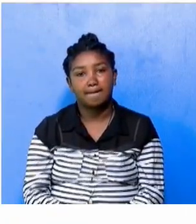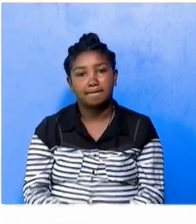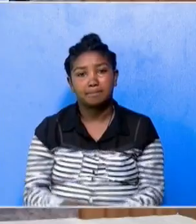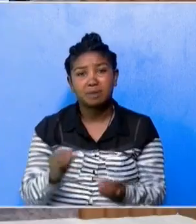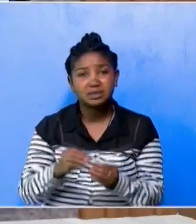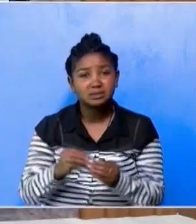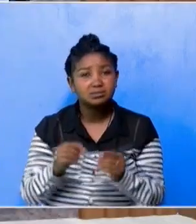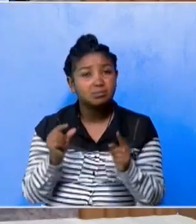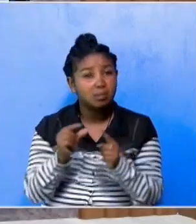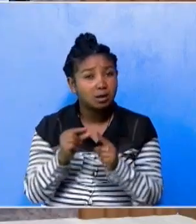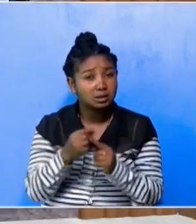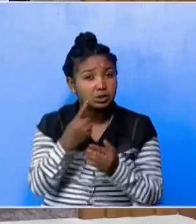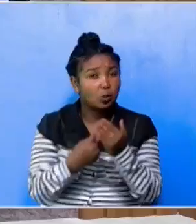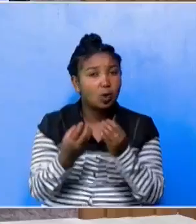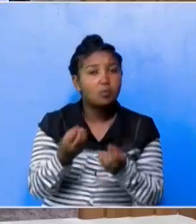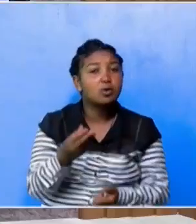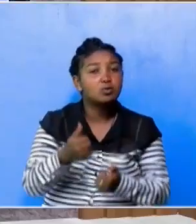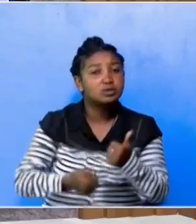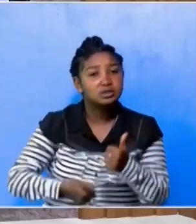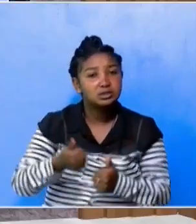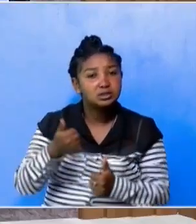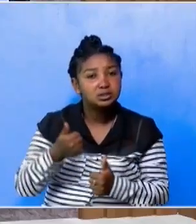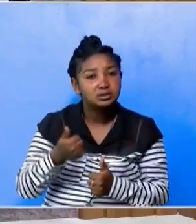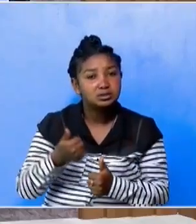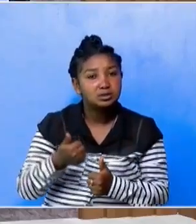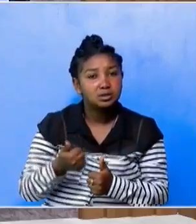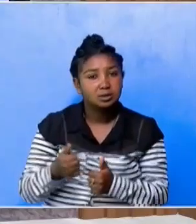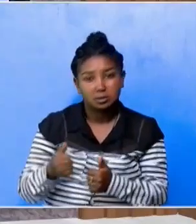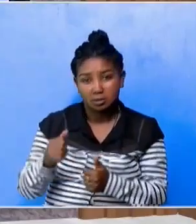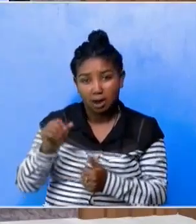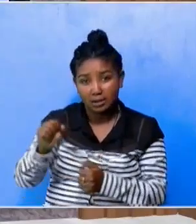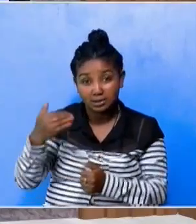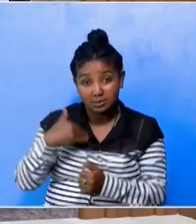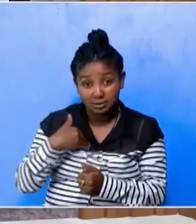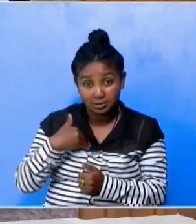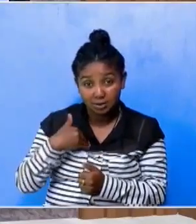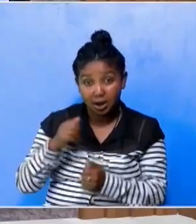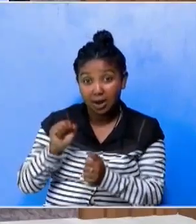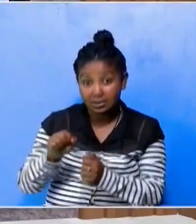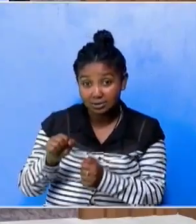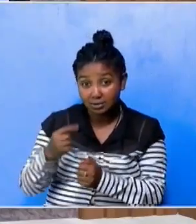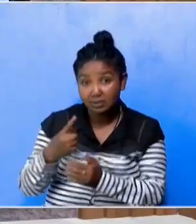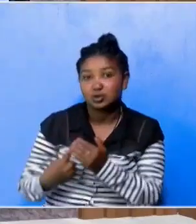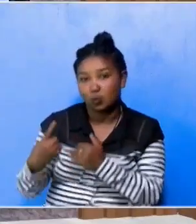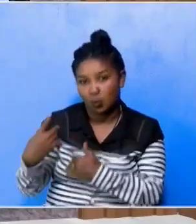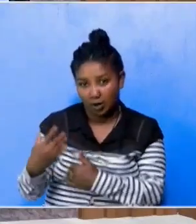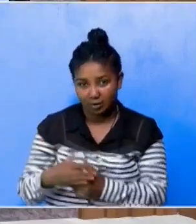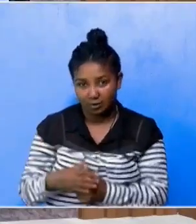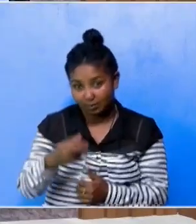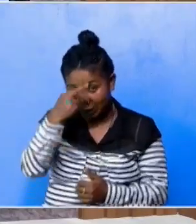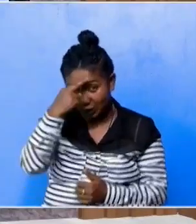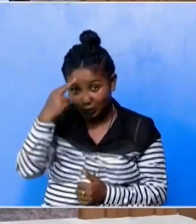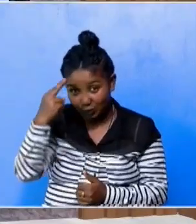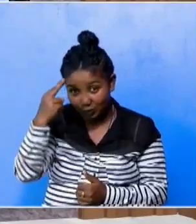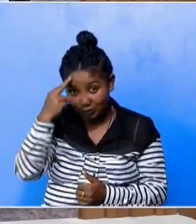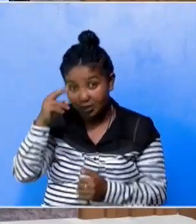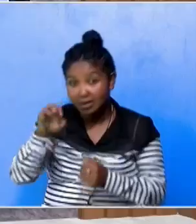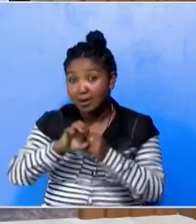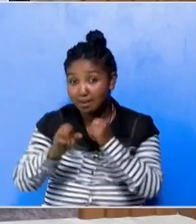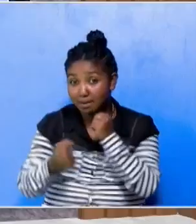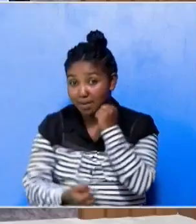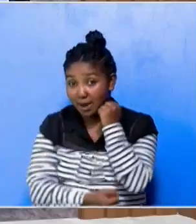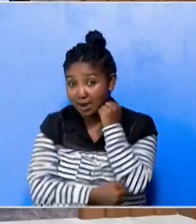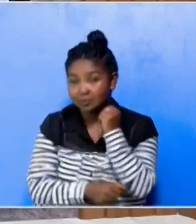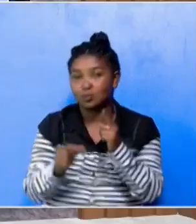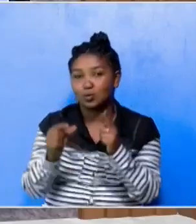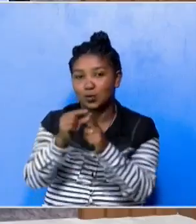Is the word maths singular or plural? It is S, but it is singular because it's the base word, okay?